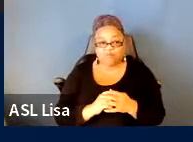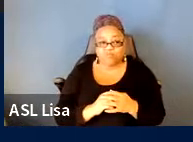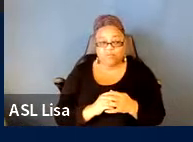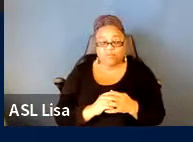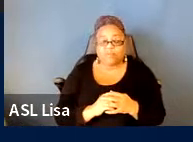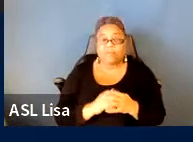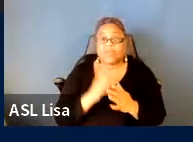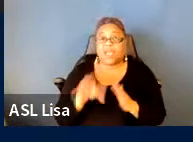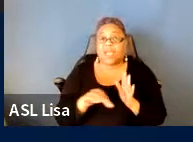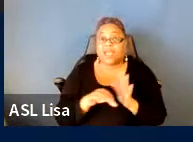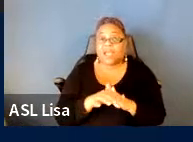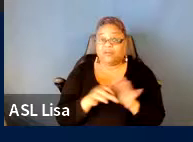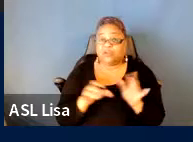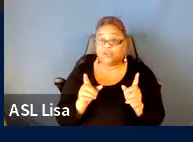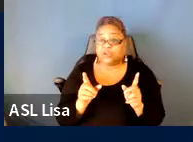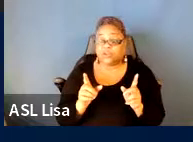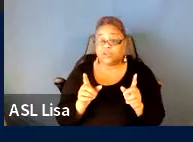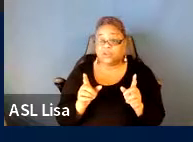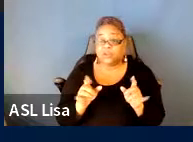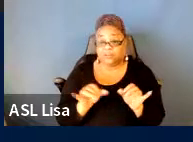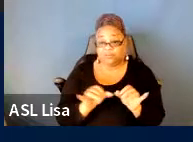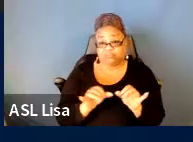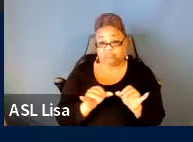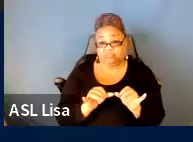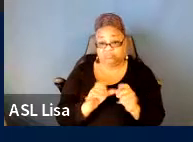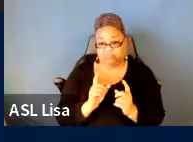For character proportions, covered under section